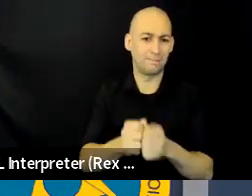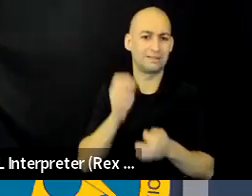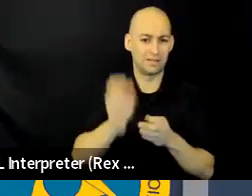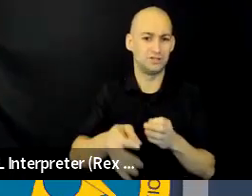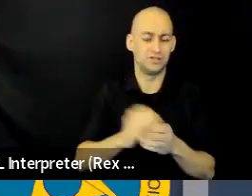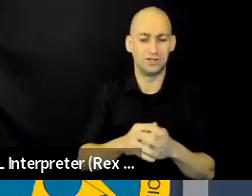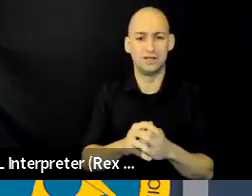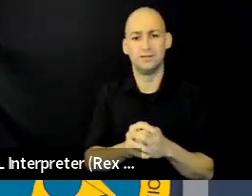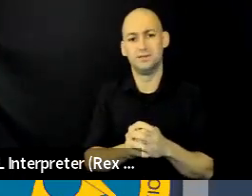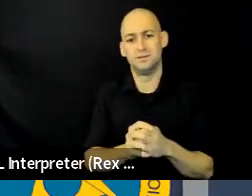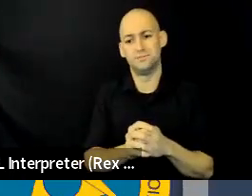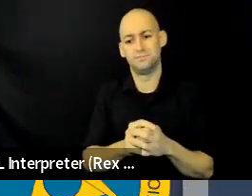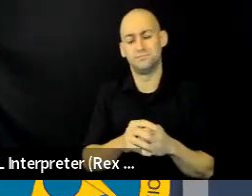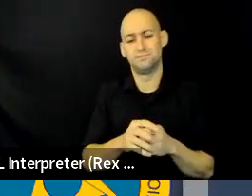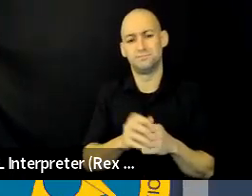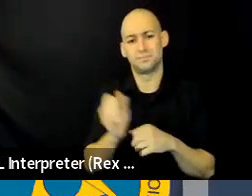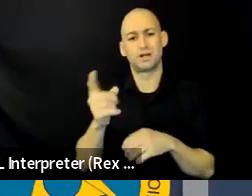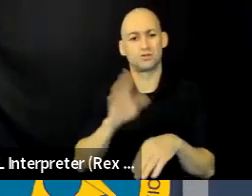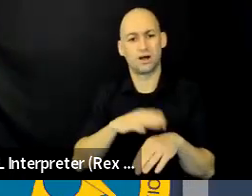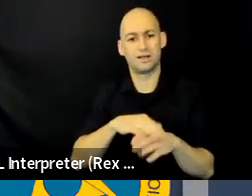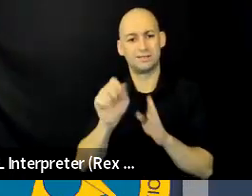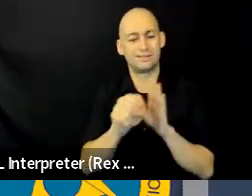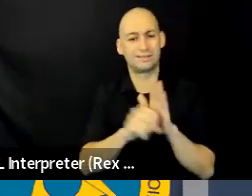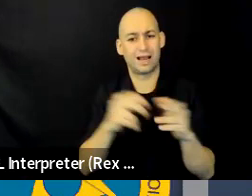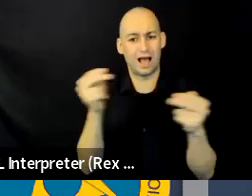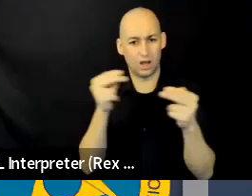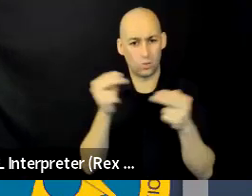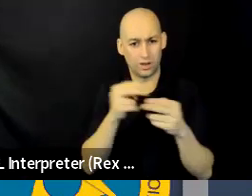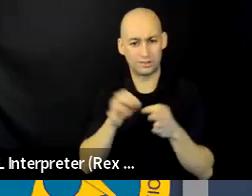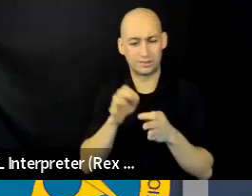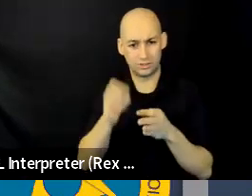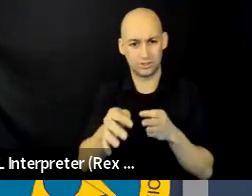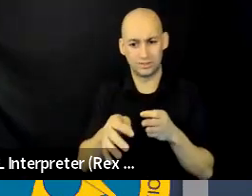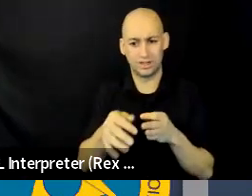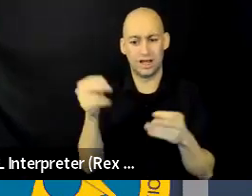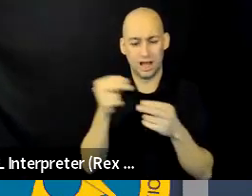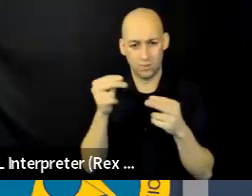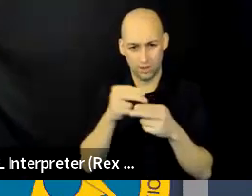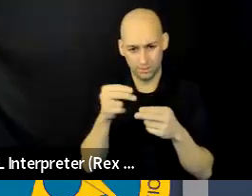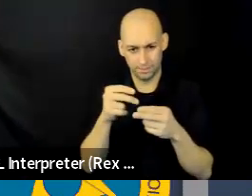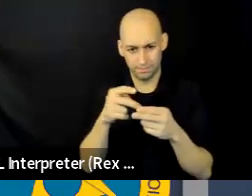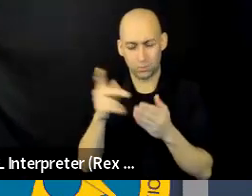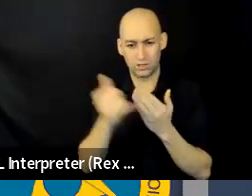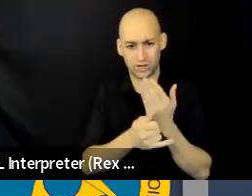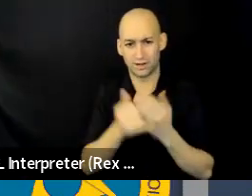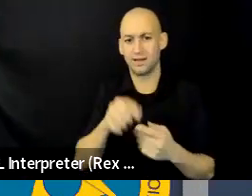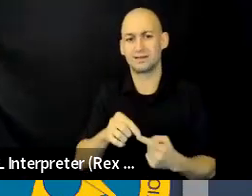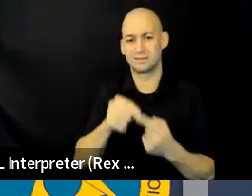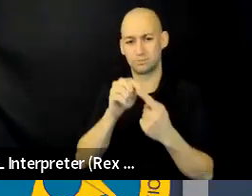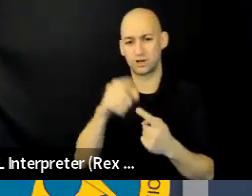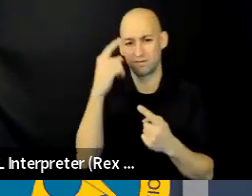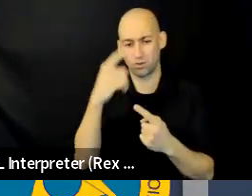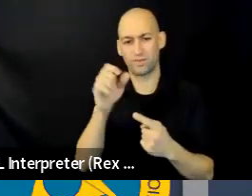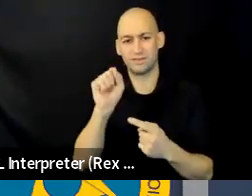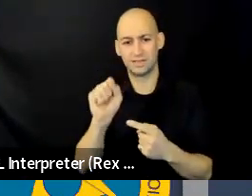development expenditure for a State Highway Operations and Protection Program project as an exception to the State Highway Operation and Protection